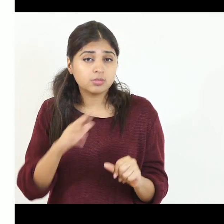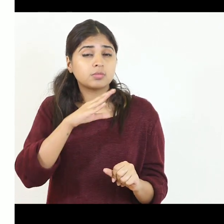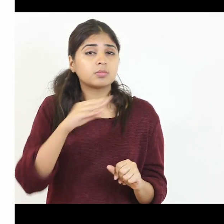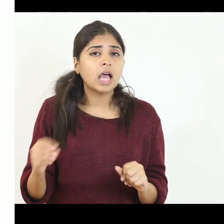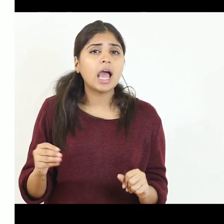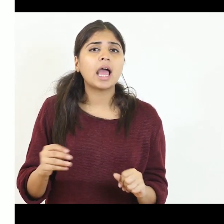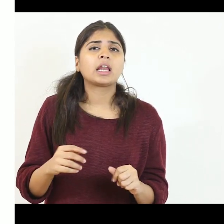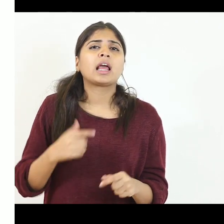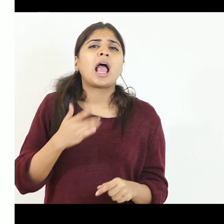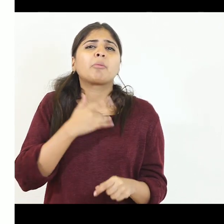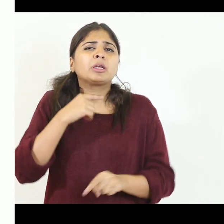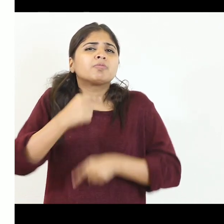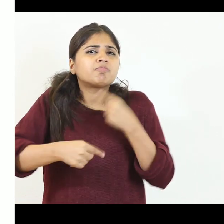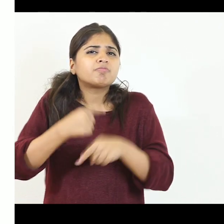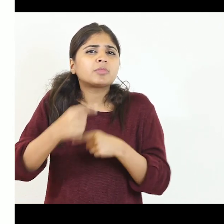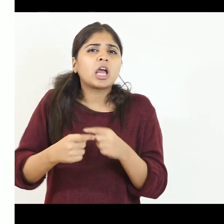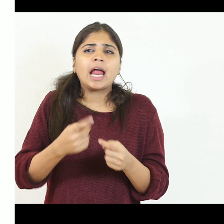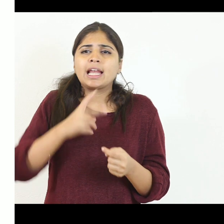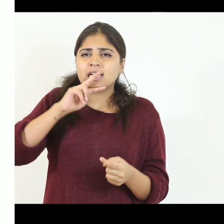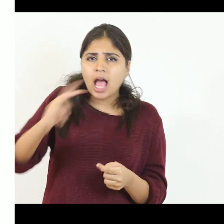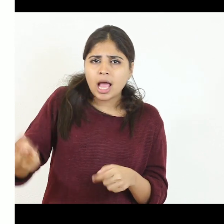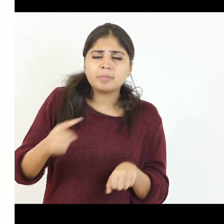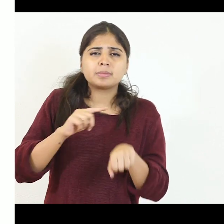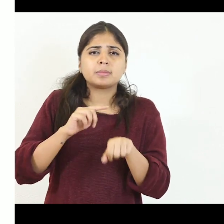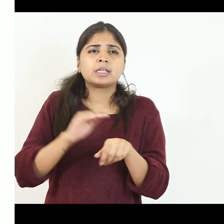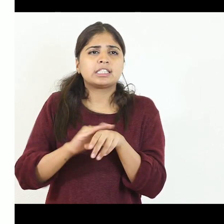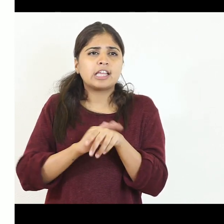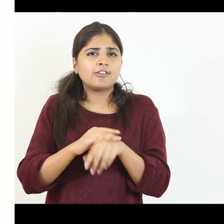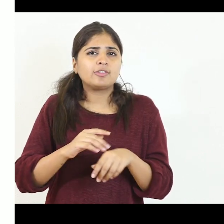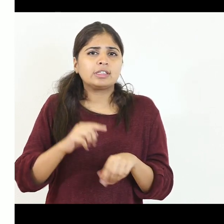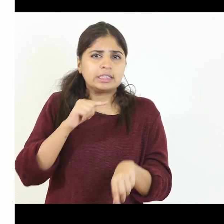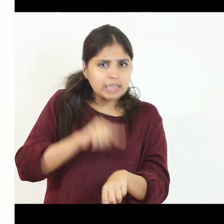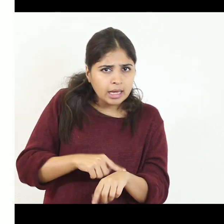and service times for problems.